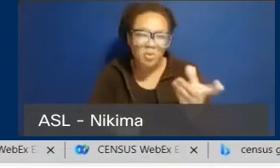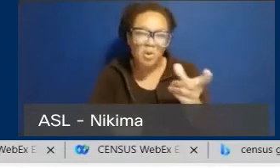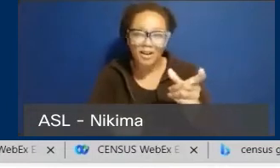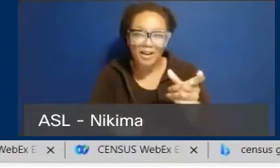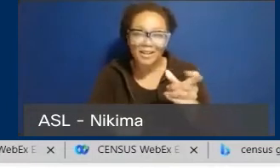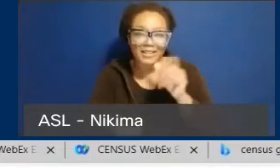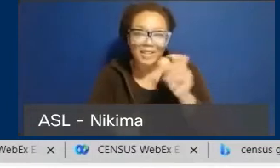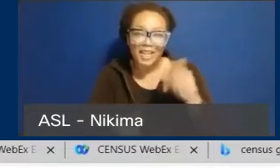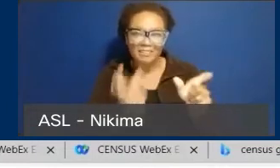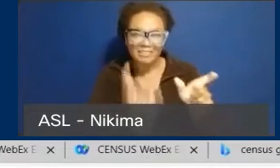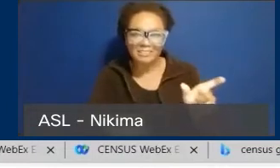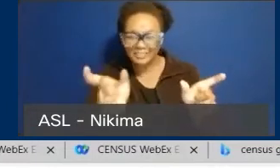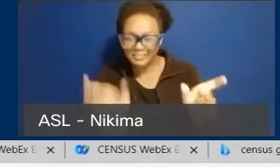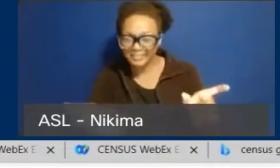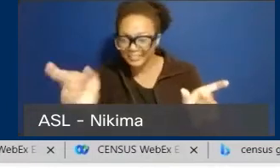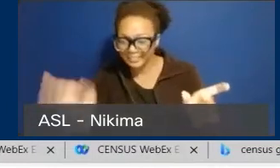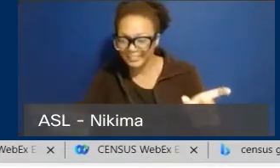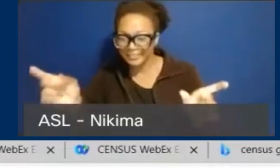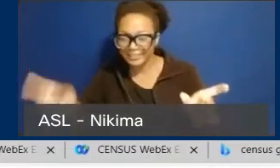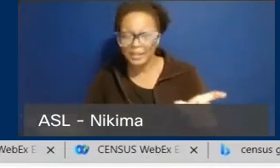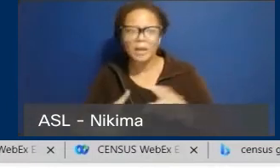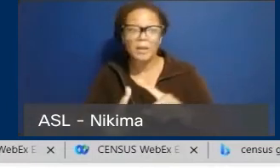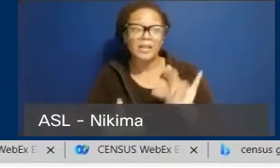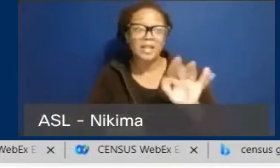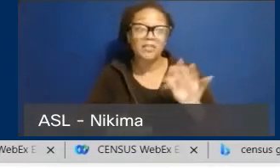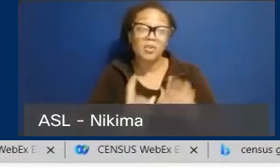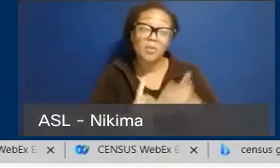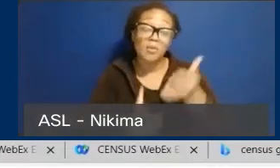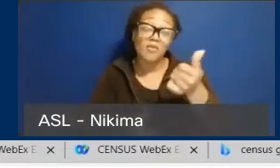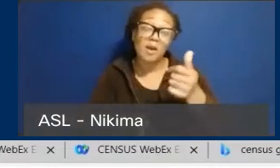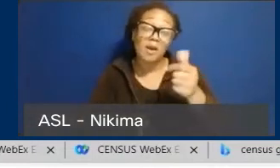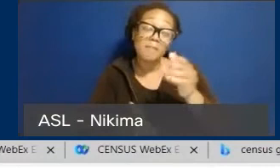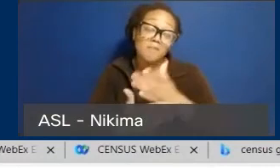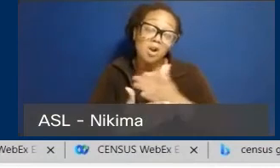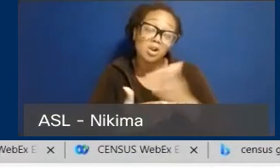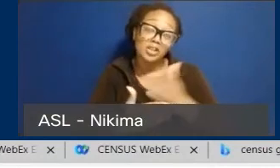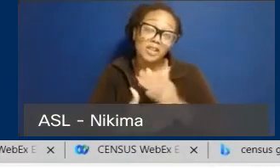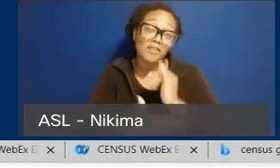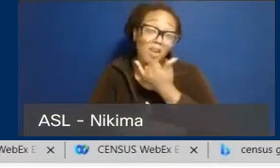more columns, so removing the margin of error for purposes of looking at it